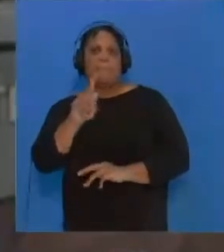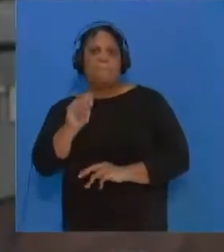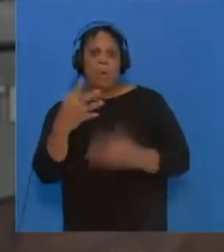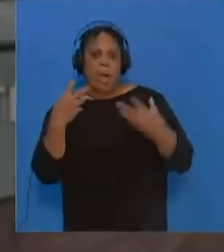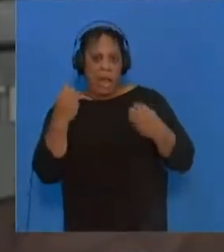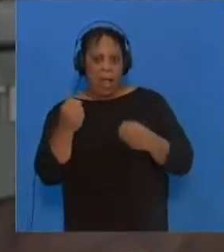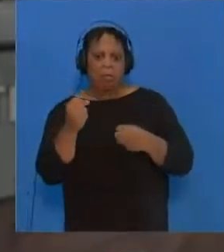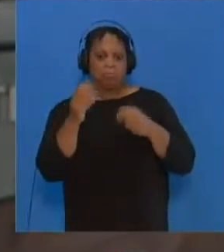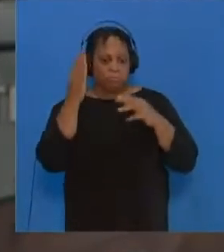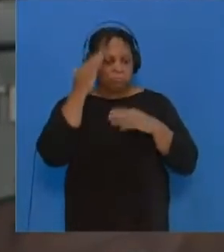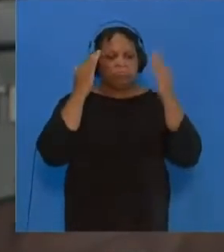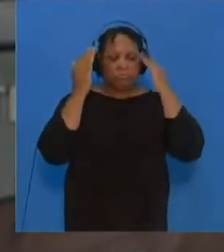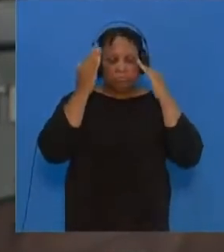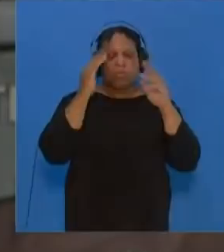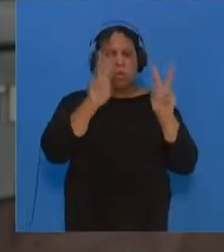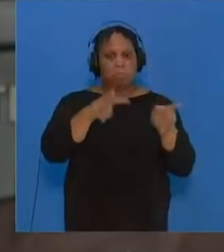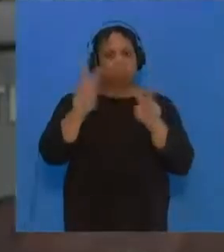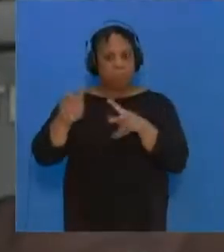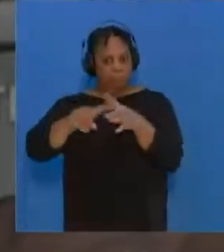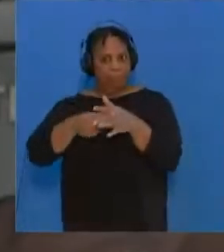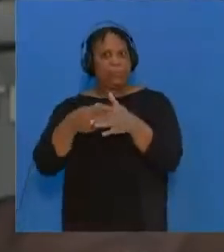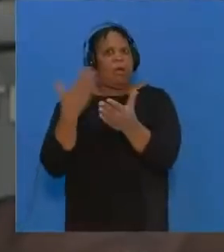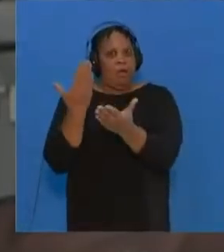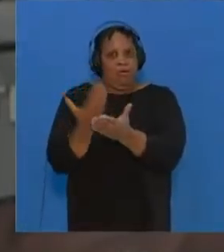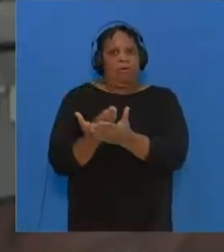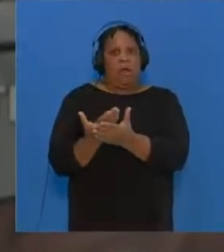the monitoring can take place upon their arrival.